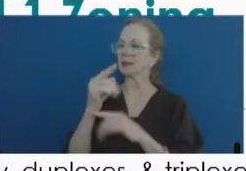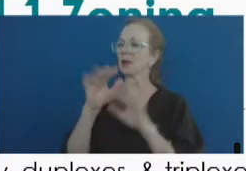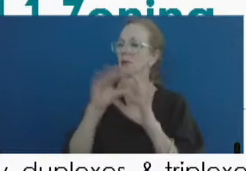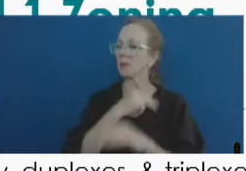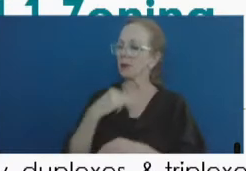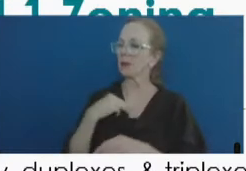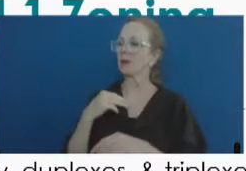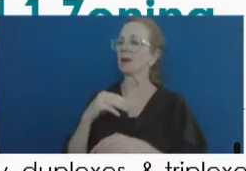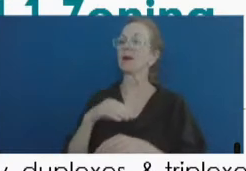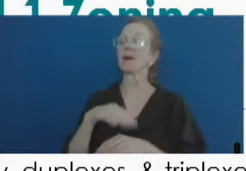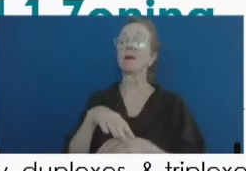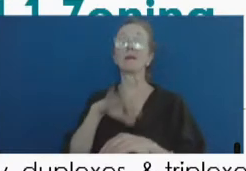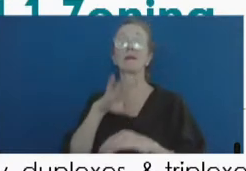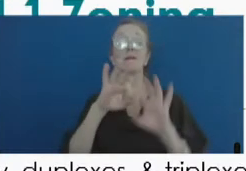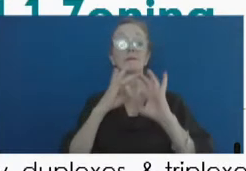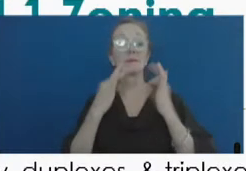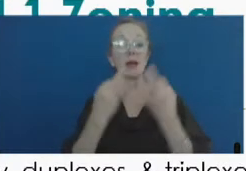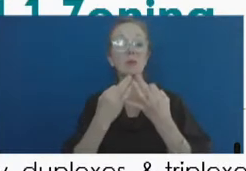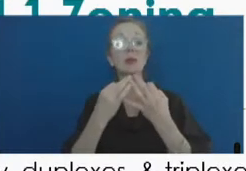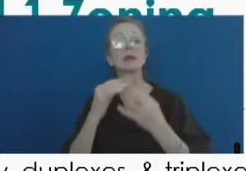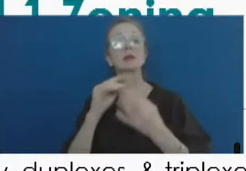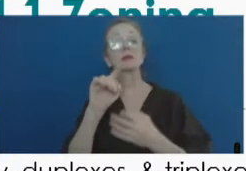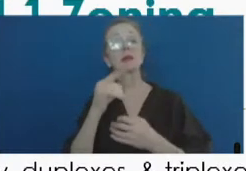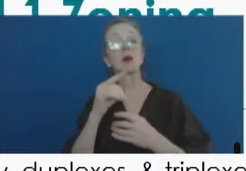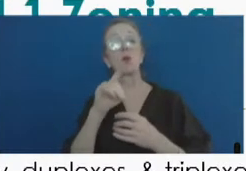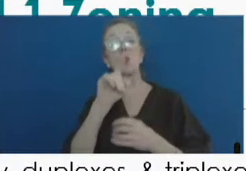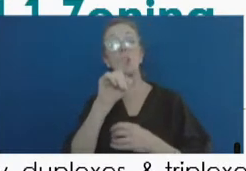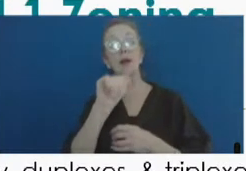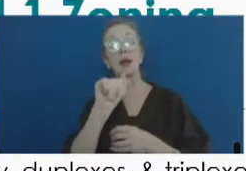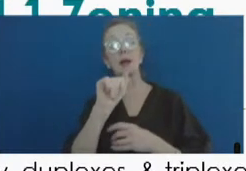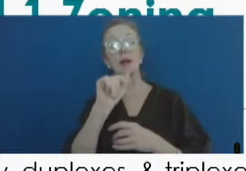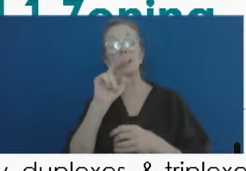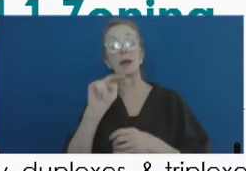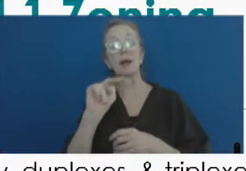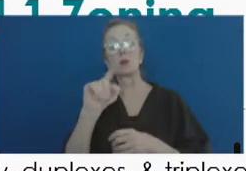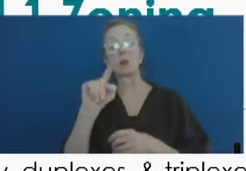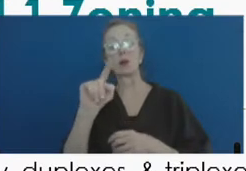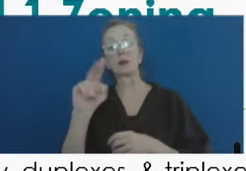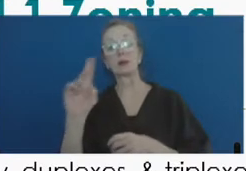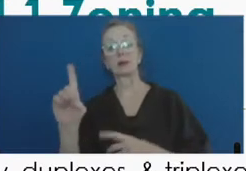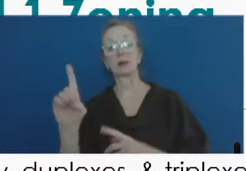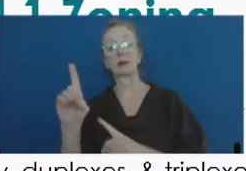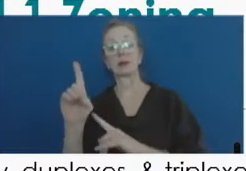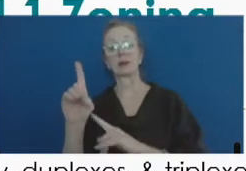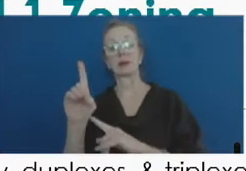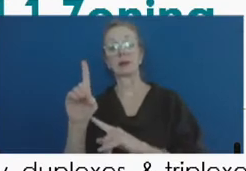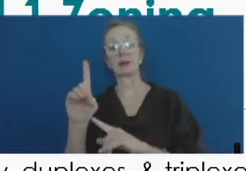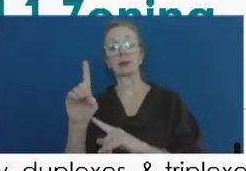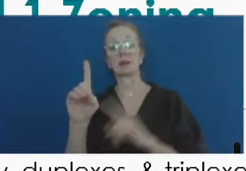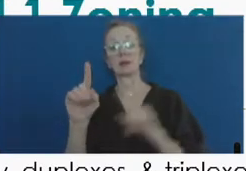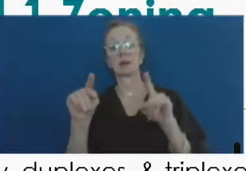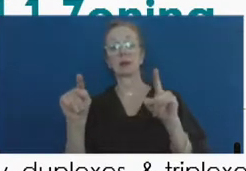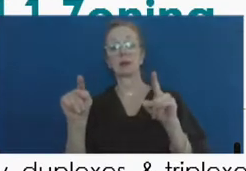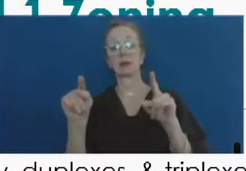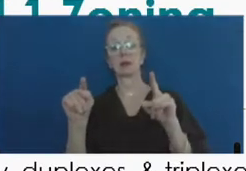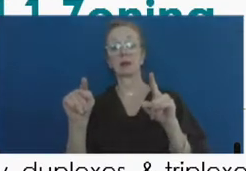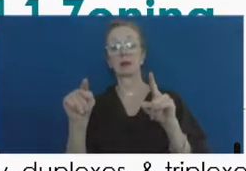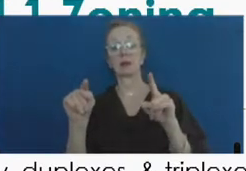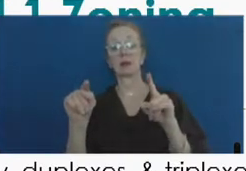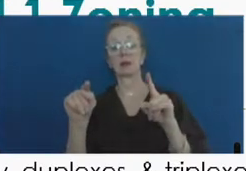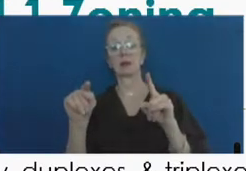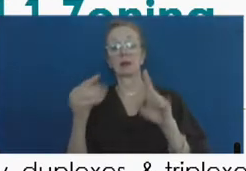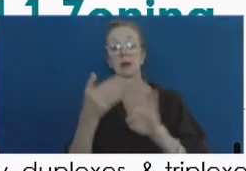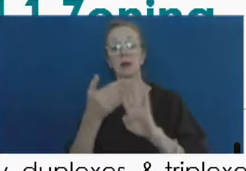lots and N1A through N1D. So prior or right